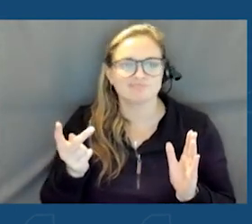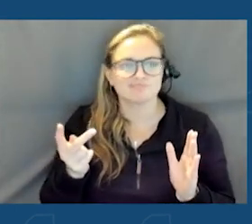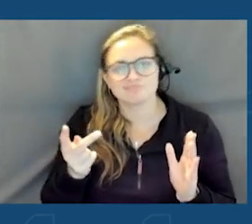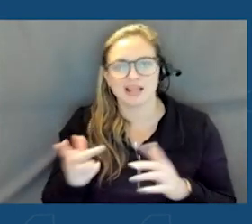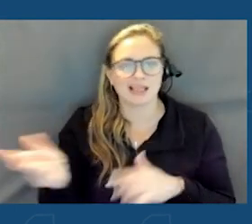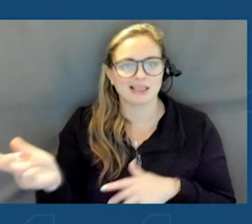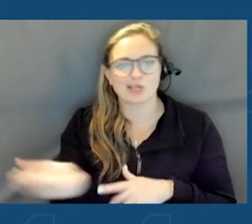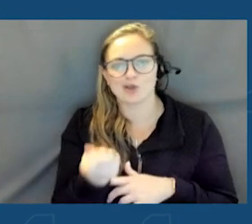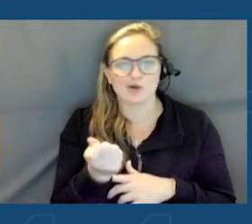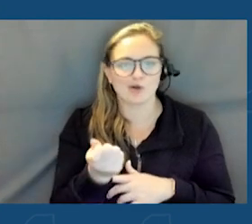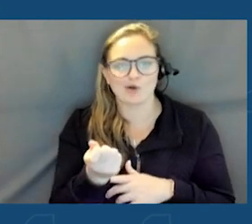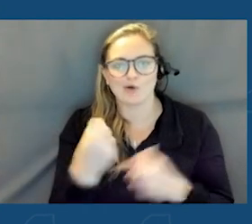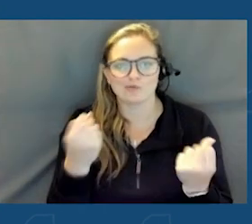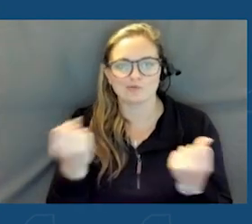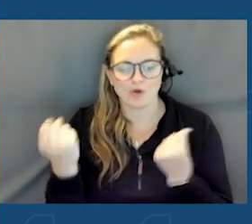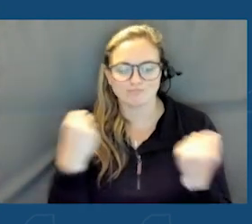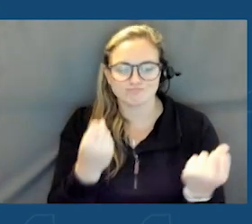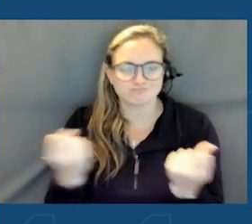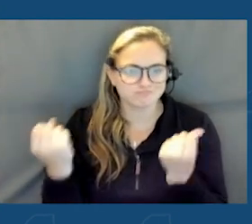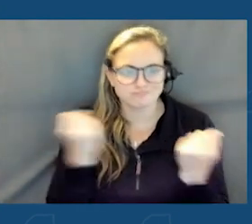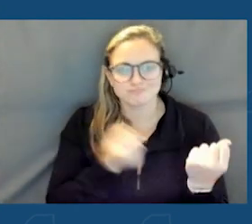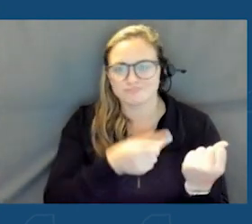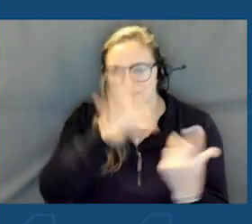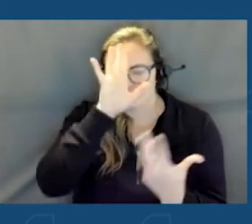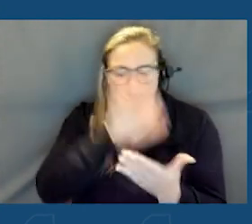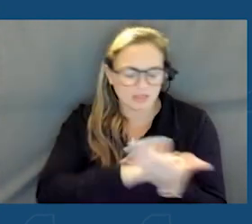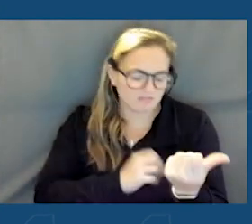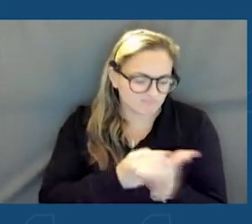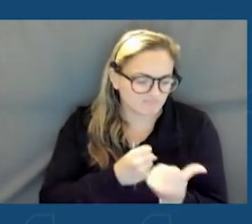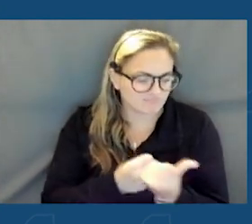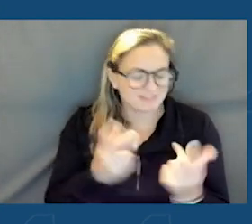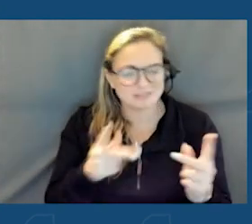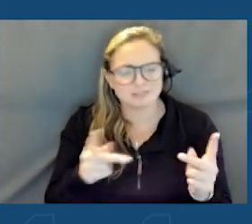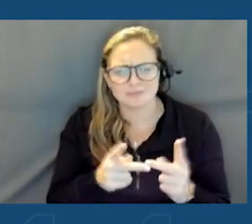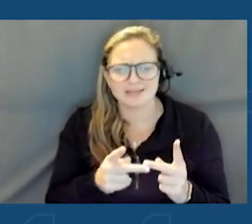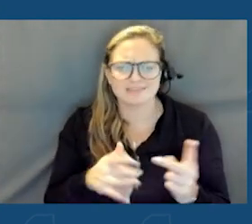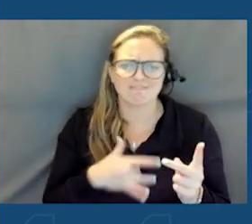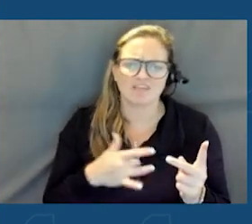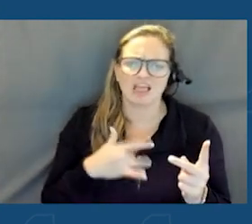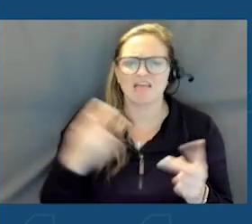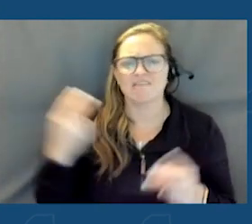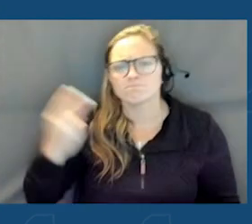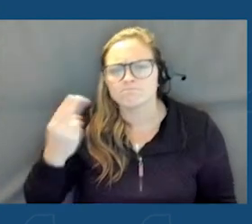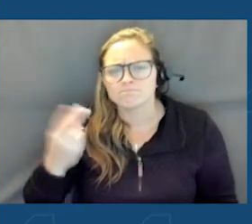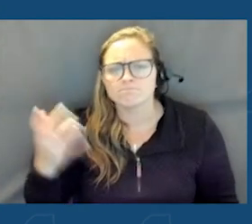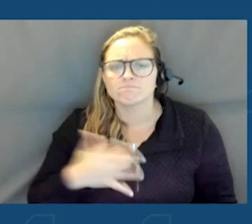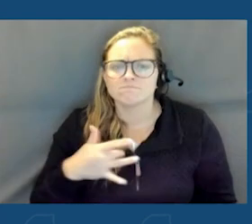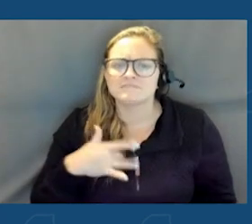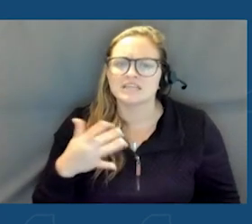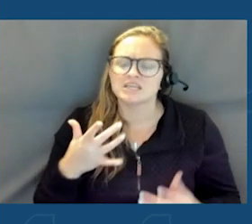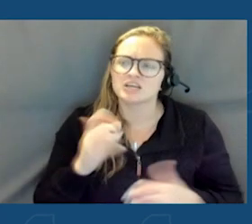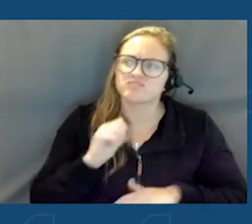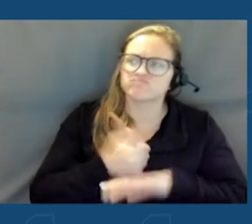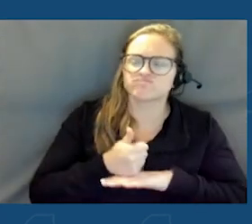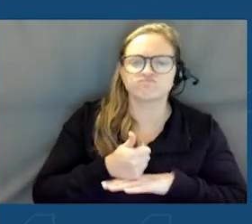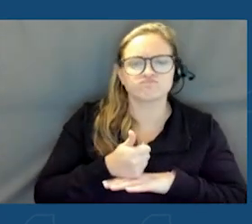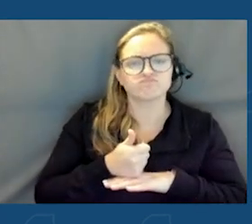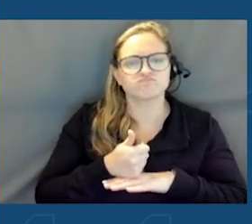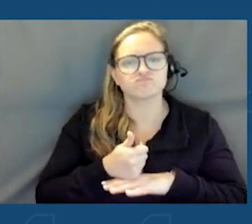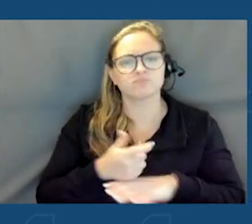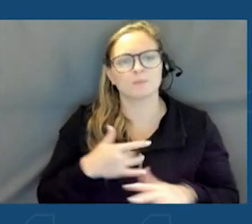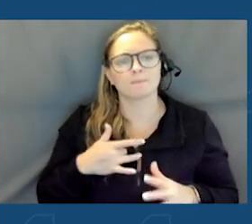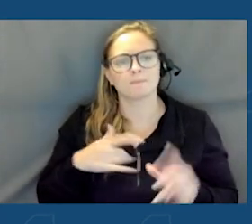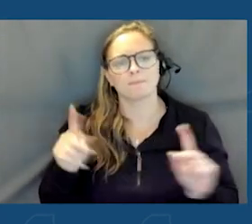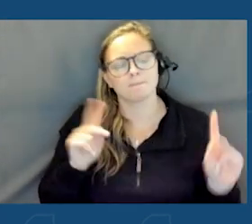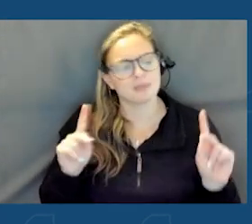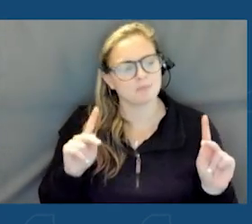because I really believe in this place. It's got a magical feel to it, a sense of history, a sense of place, and a sense where people are just